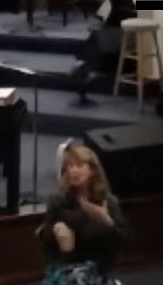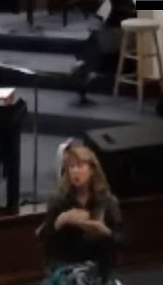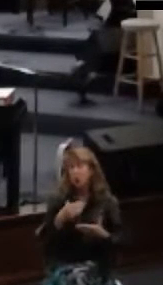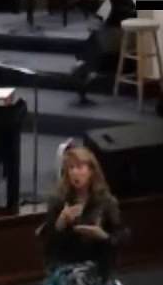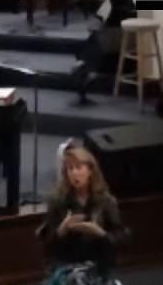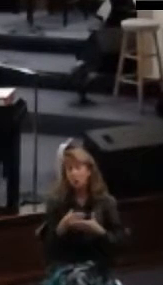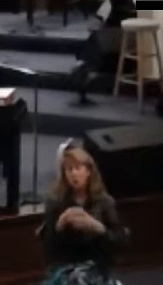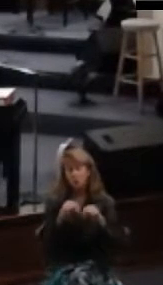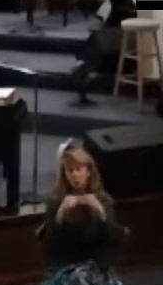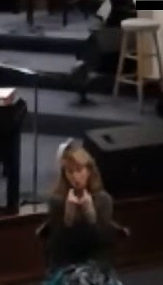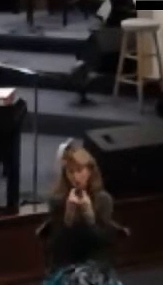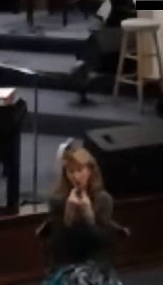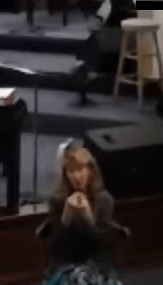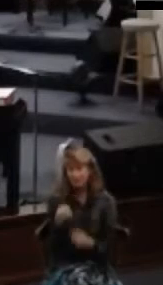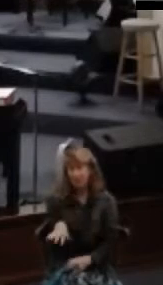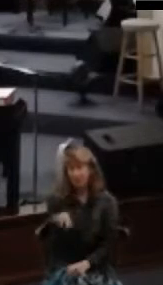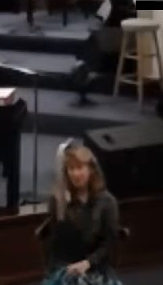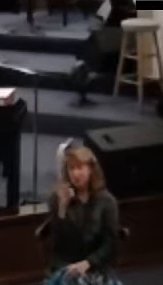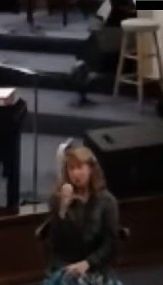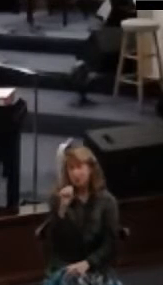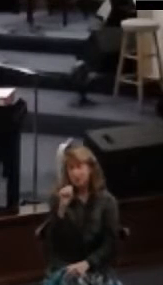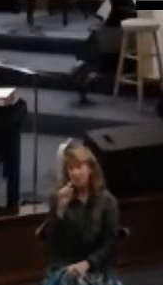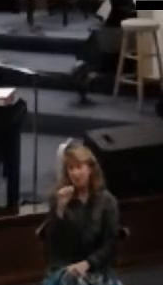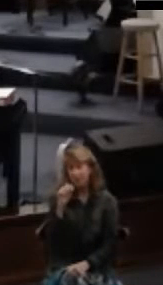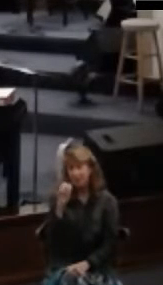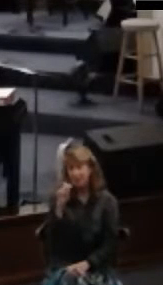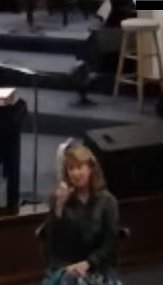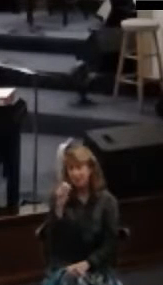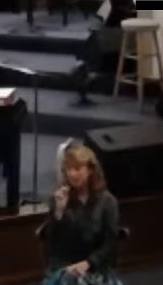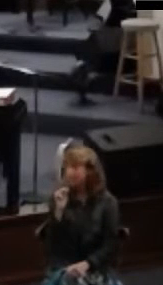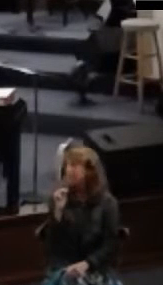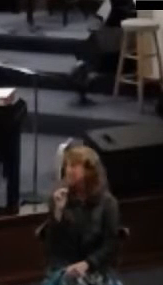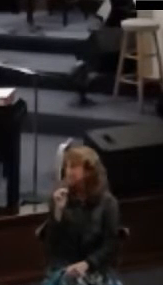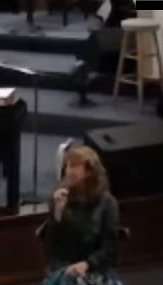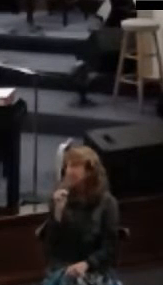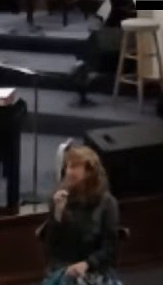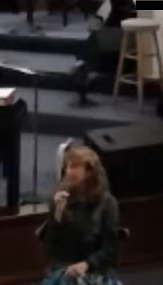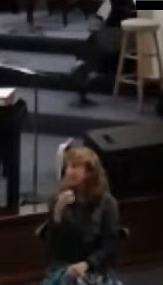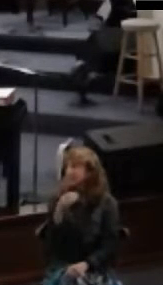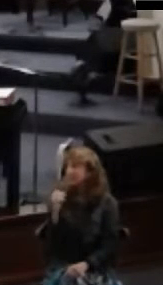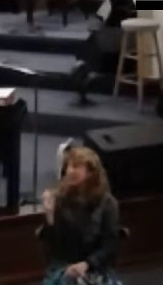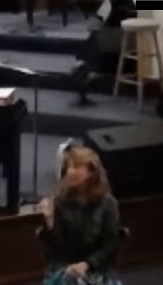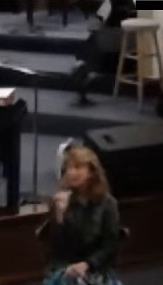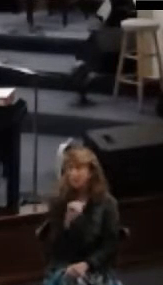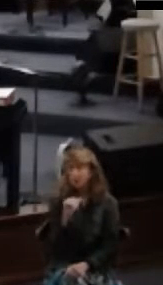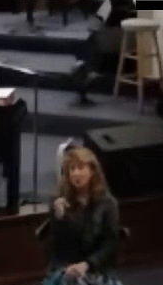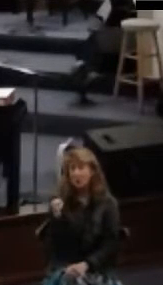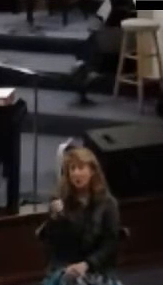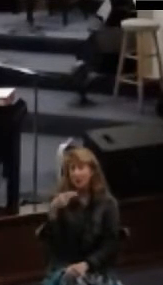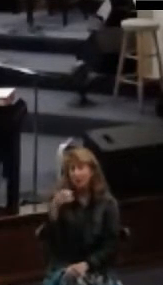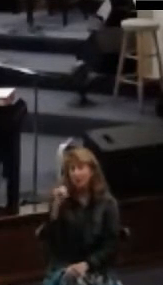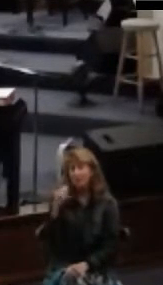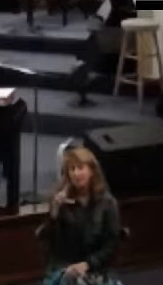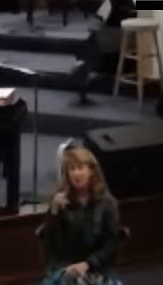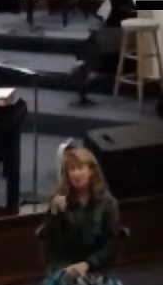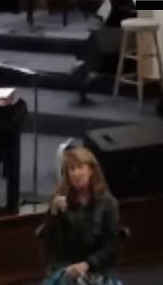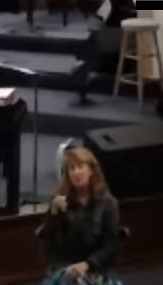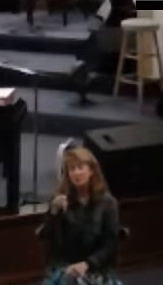chose Stephen, a man full of faith and of the Holy Spirit. Also Philip,